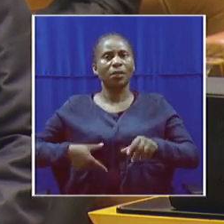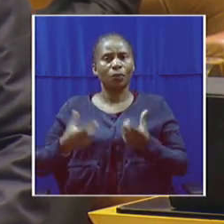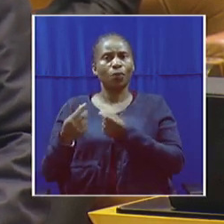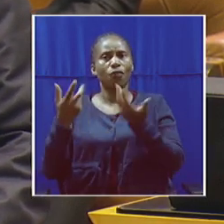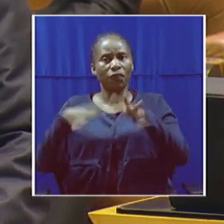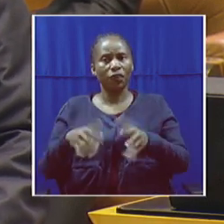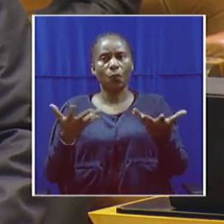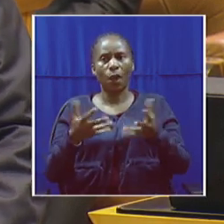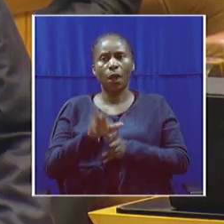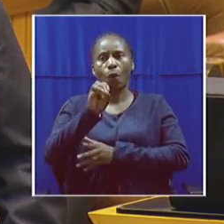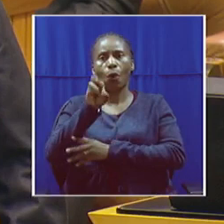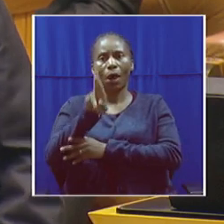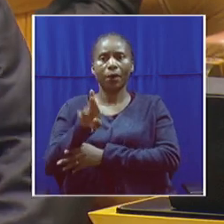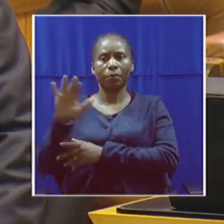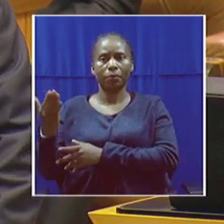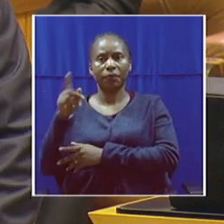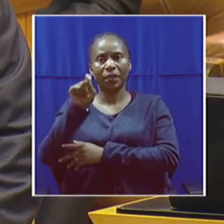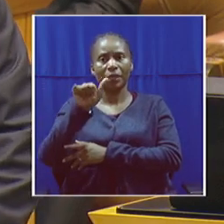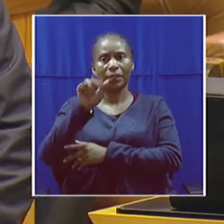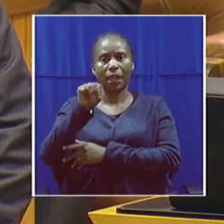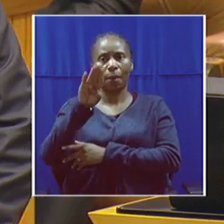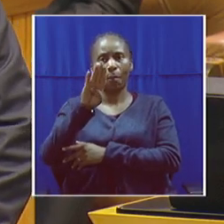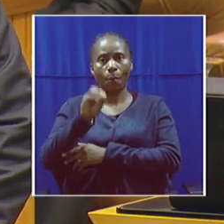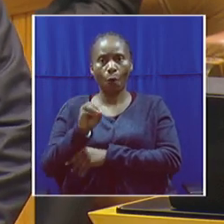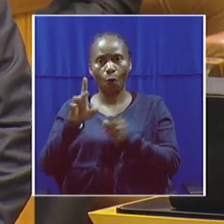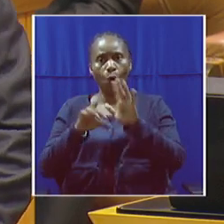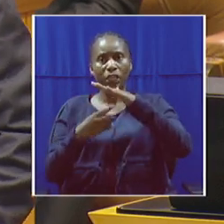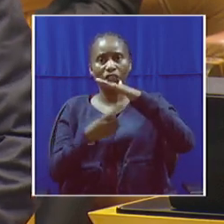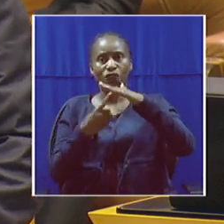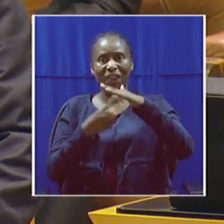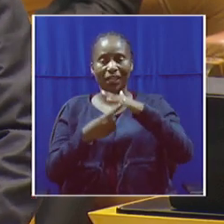Act let District development model